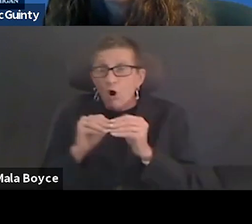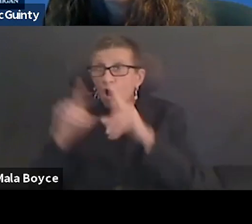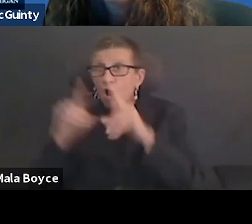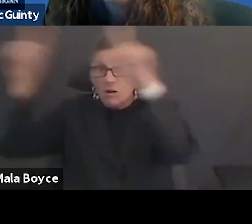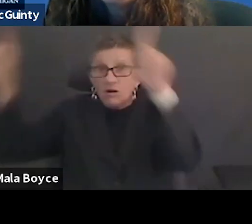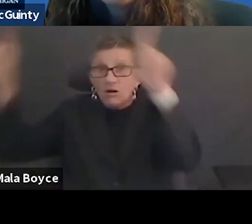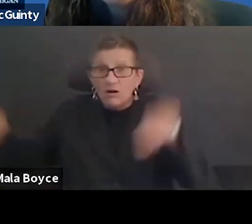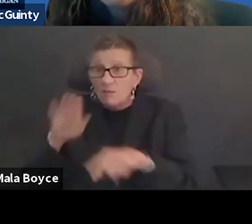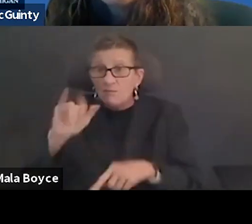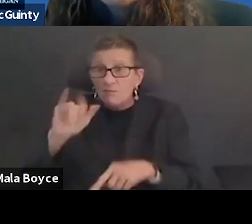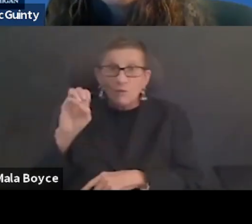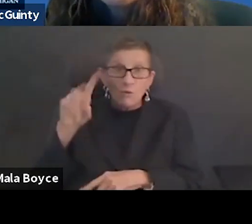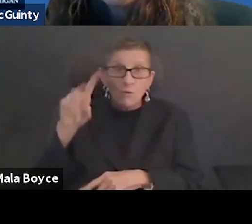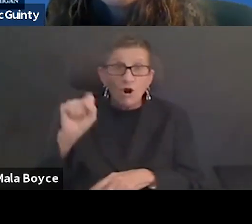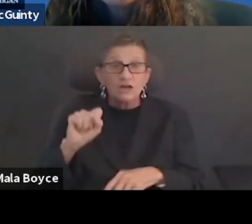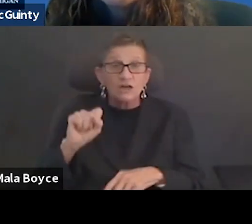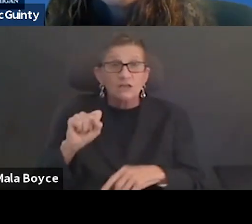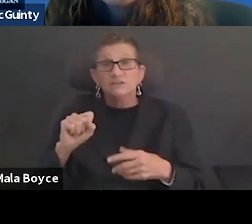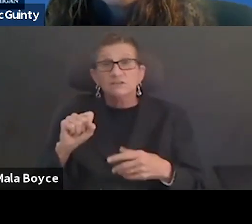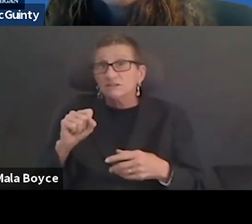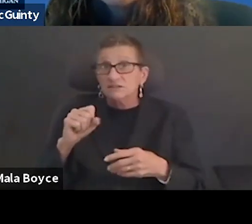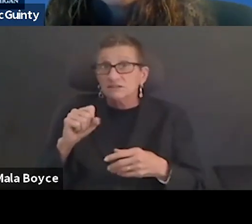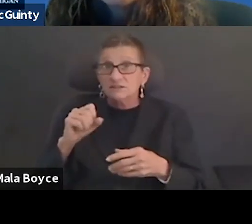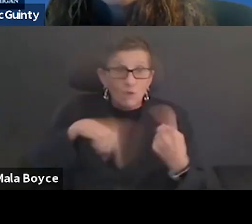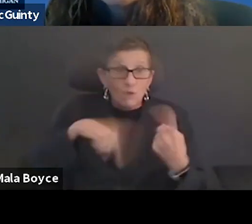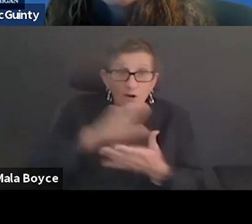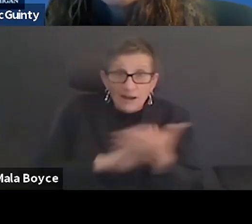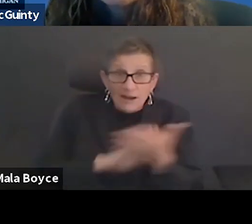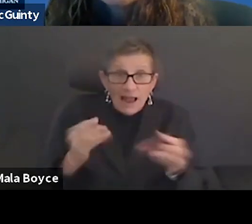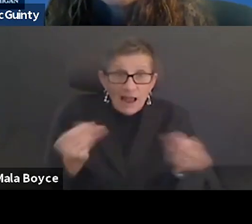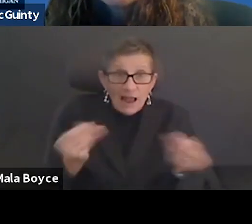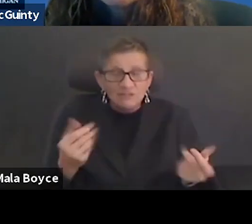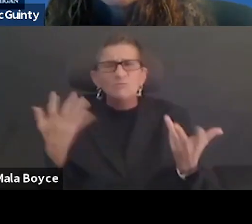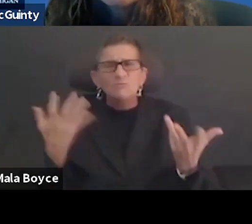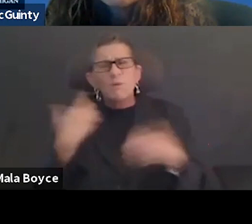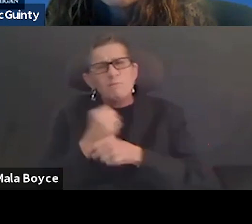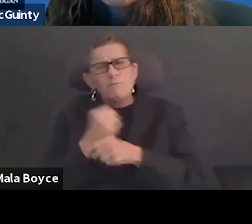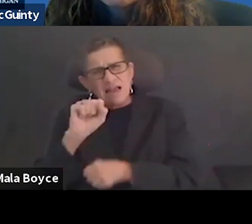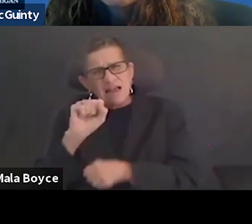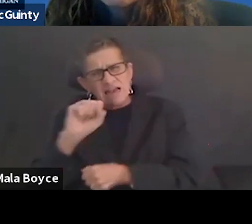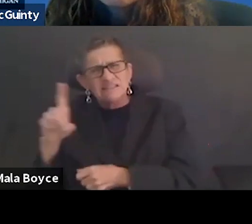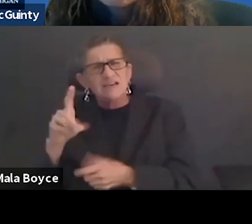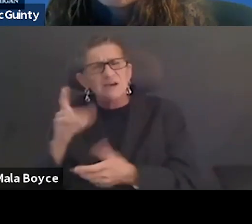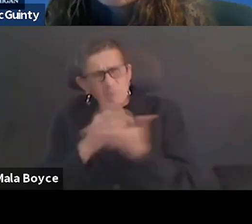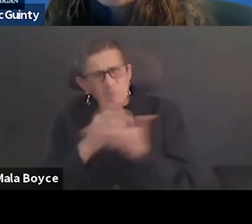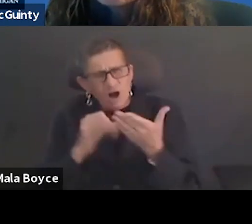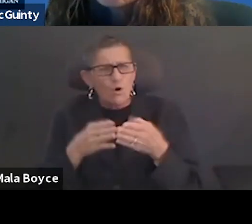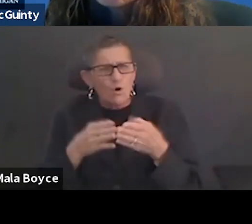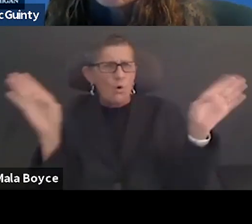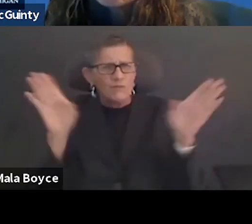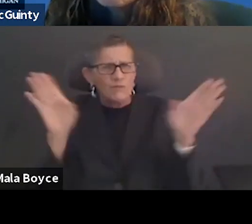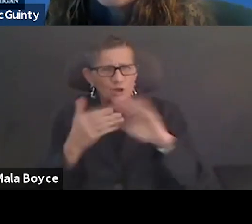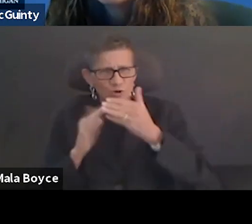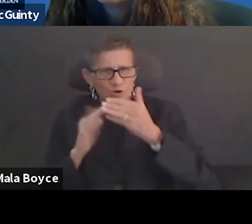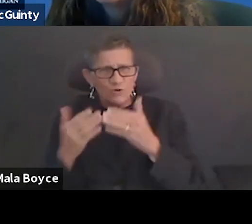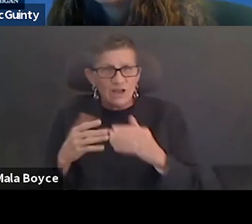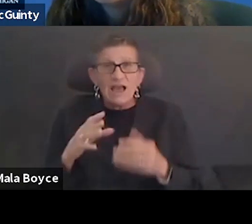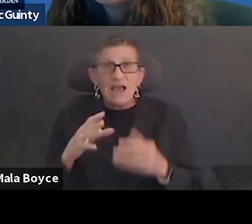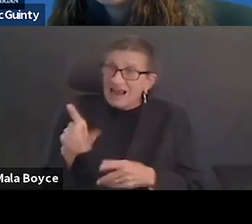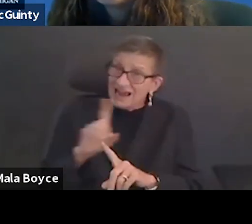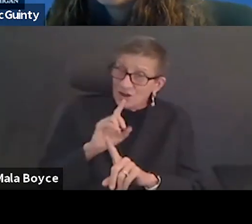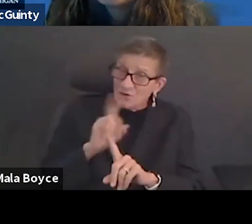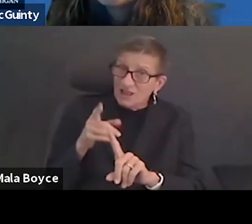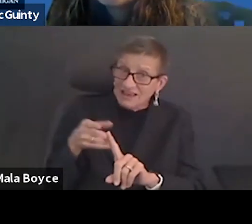like tabling on the diag, like making SSD something that is a part of U of M's community, which it is, but something that is not, because